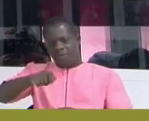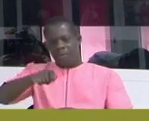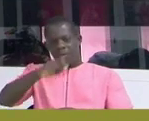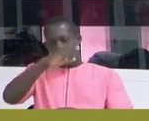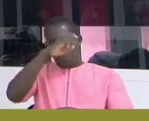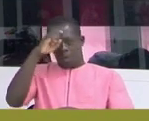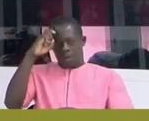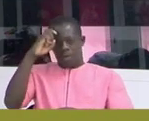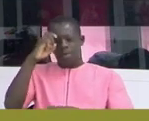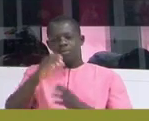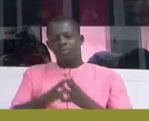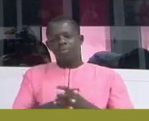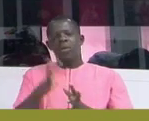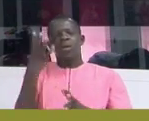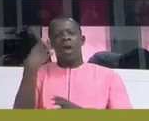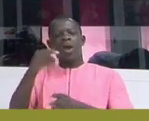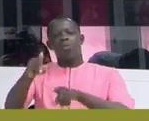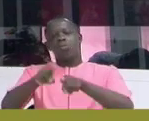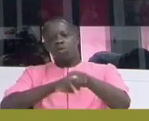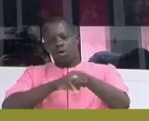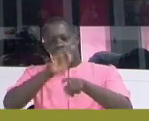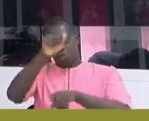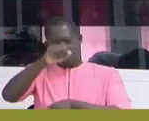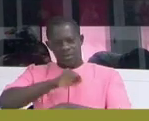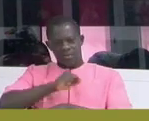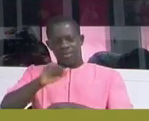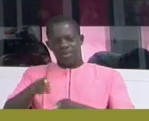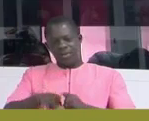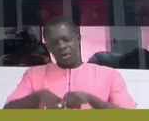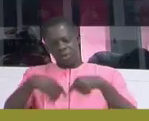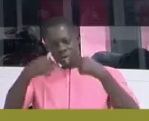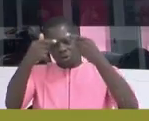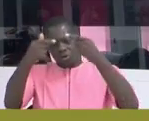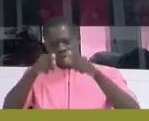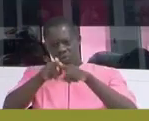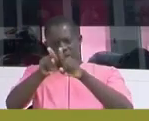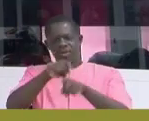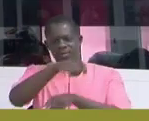farming. For how long did you continue with farming?